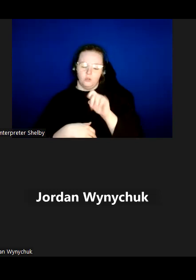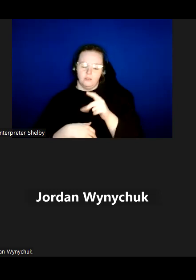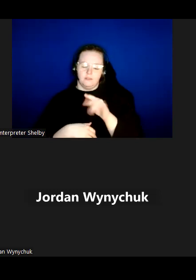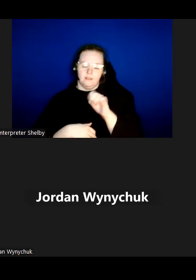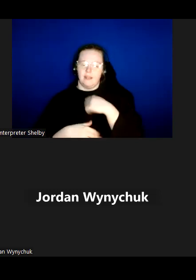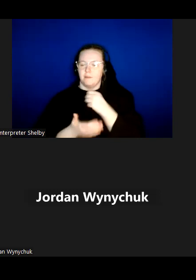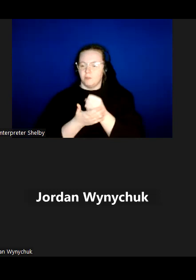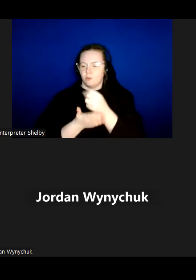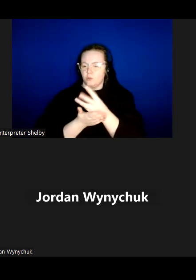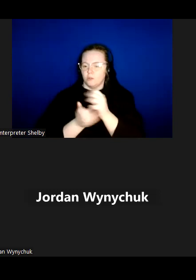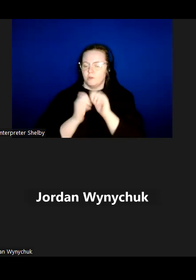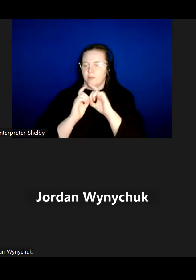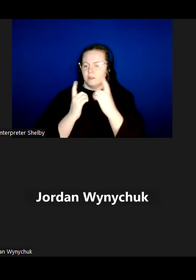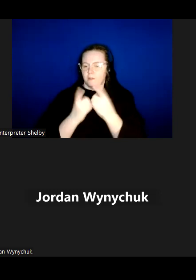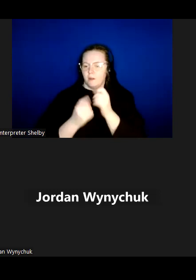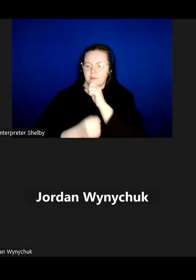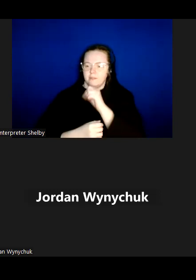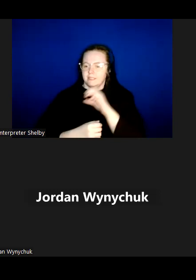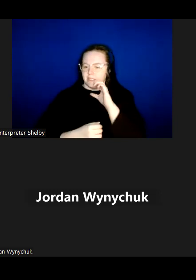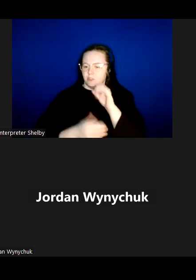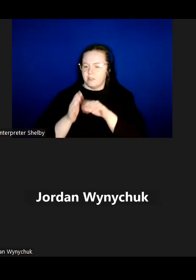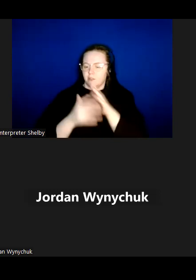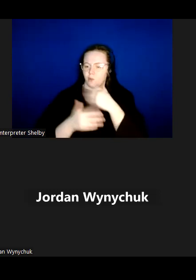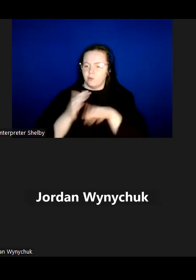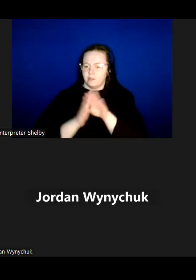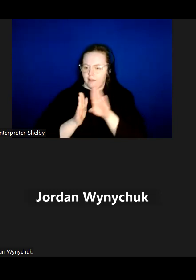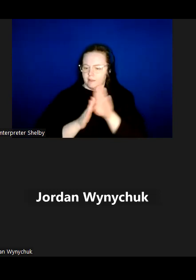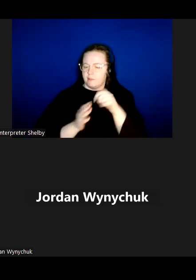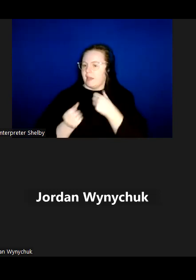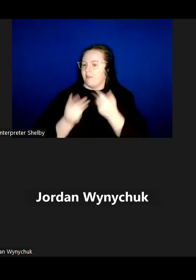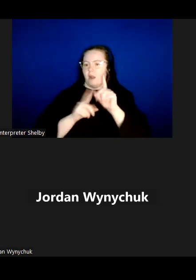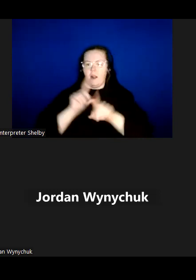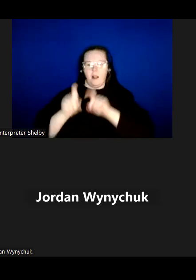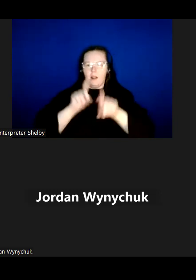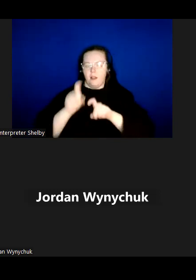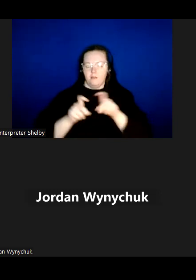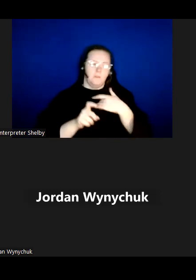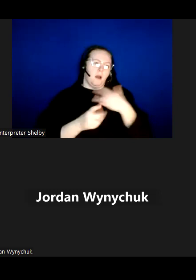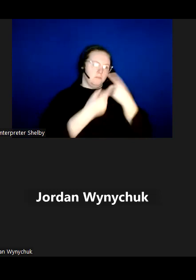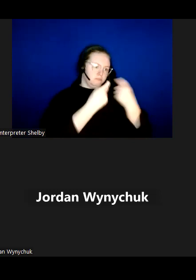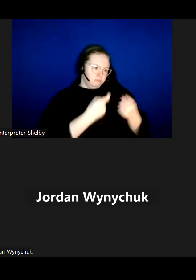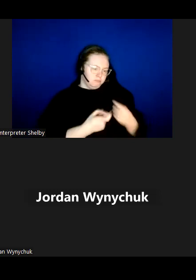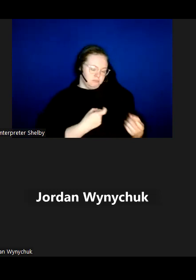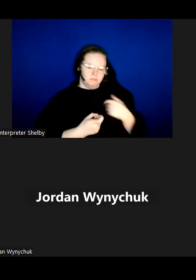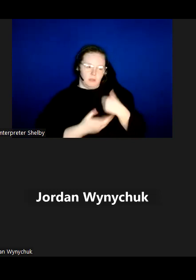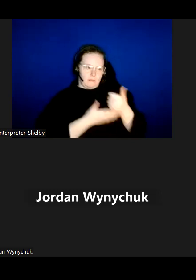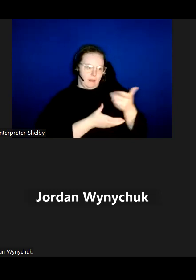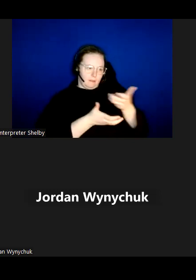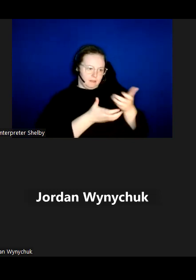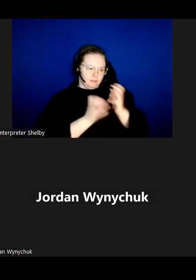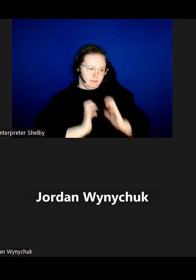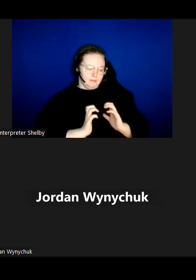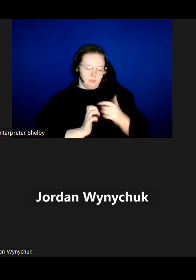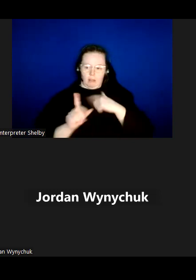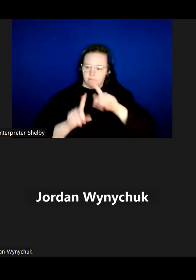worker with the Department of Children, Seniors and Social Development. And yeah, I do have a lot of questions that come at me as a social worker when I'm helping clients in receipt of income